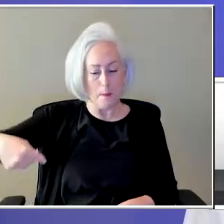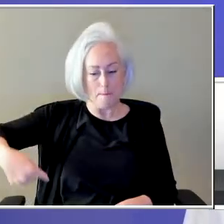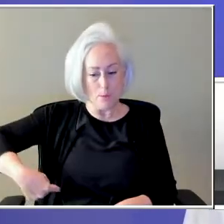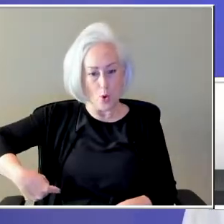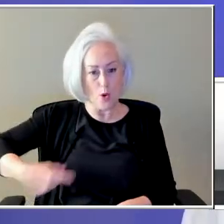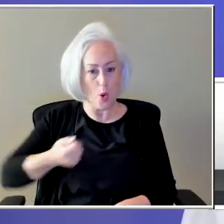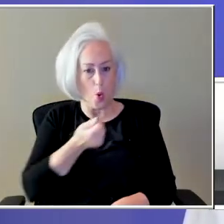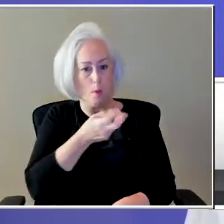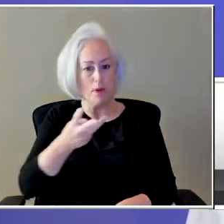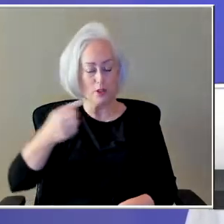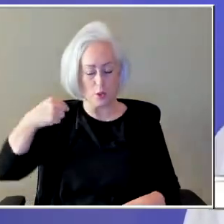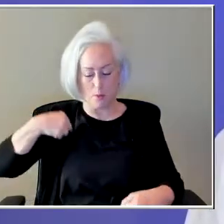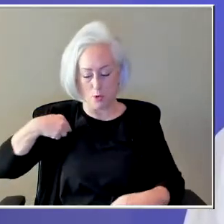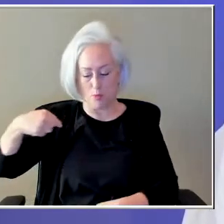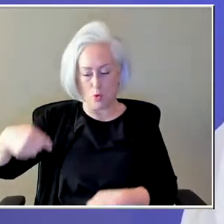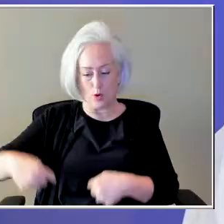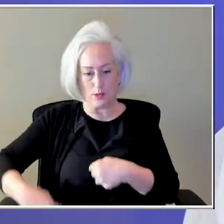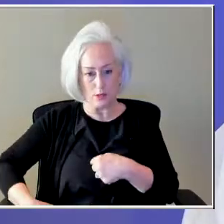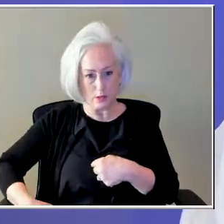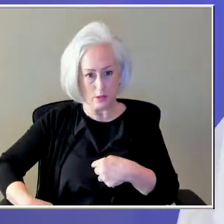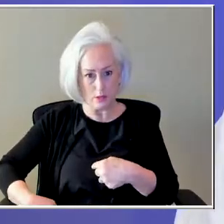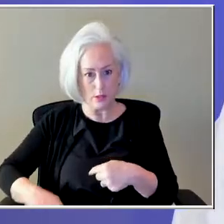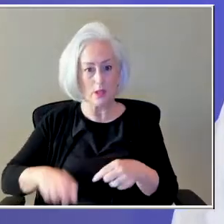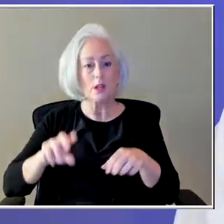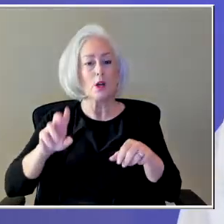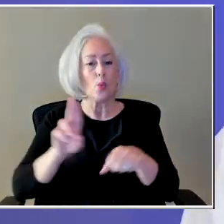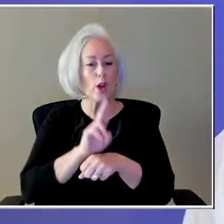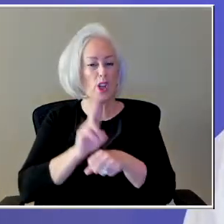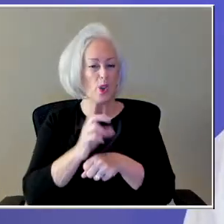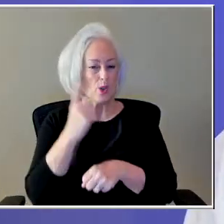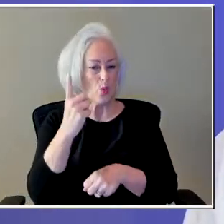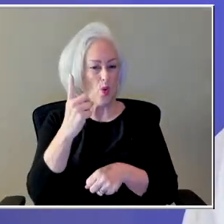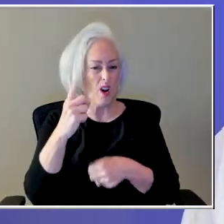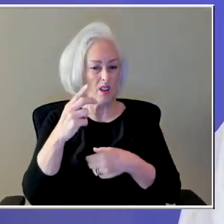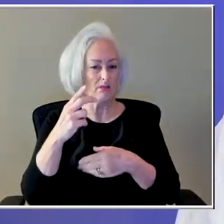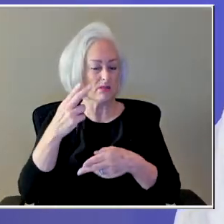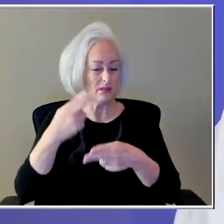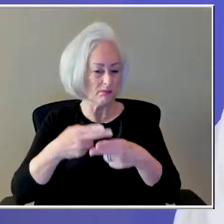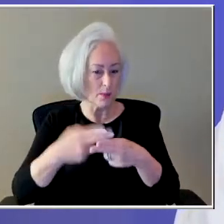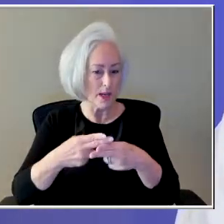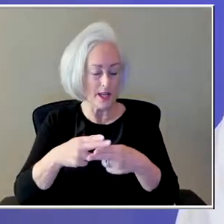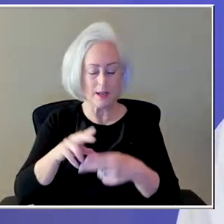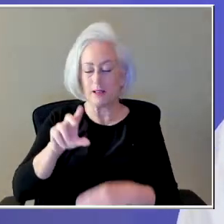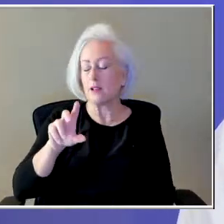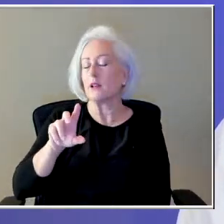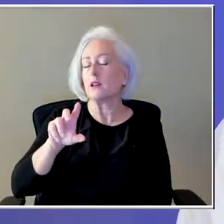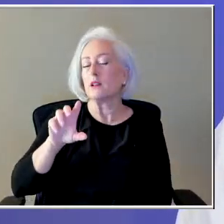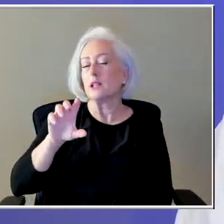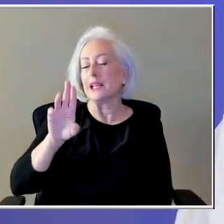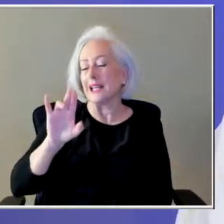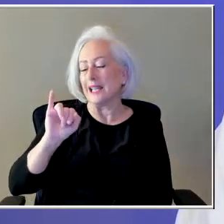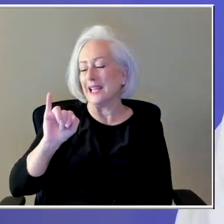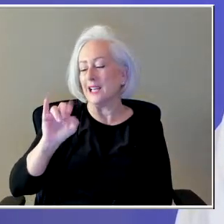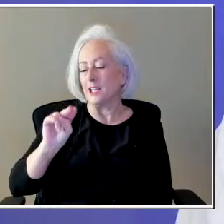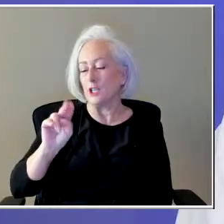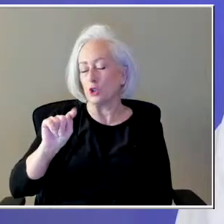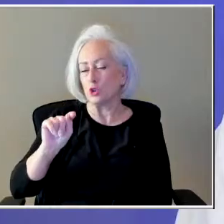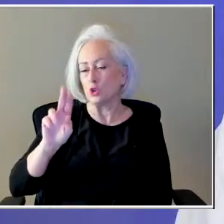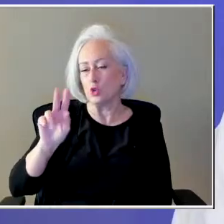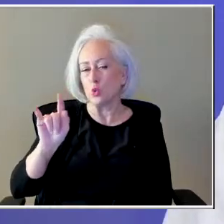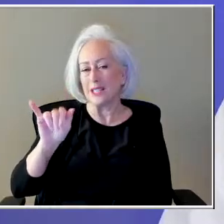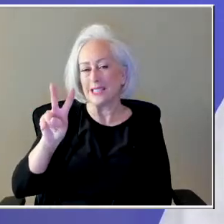by one company right now, which is called Intuitive, and these are called Da Vinci systems. So what you're looking at typically is